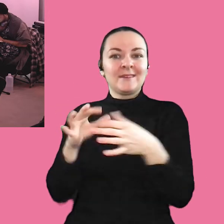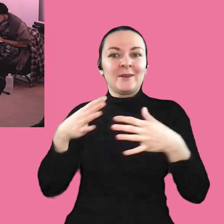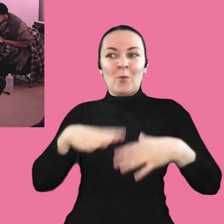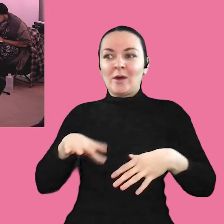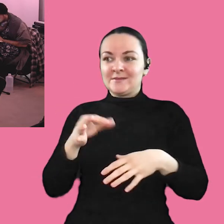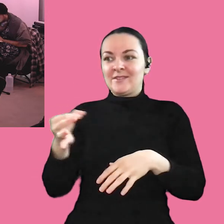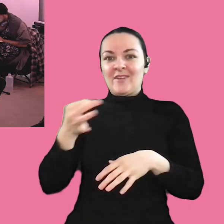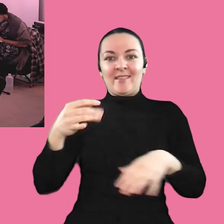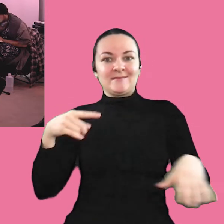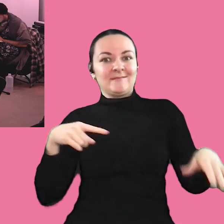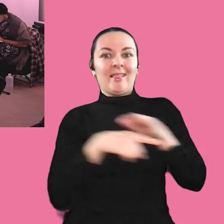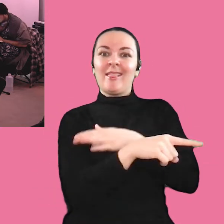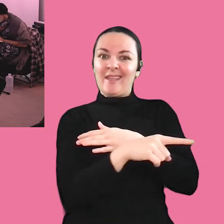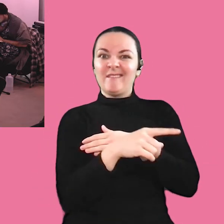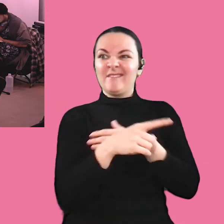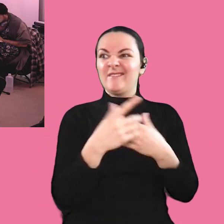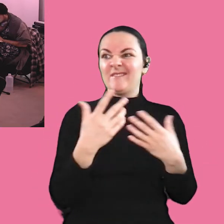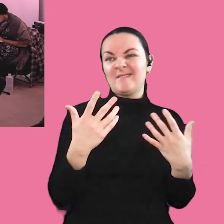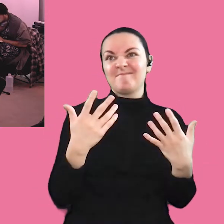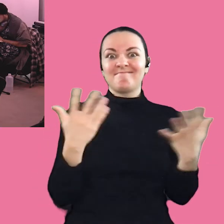like to leave the village